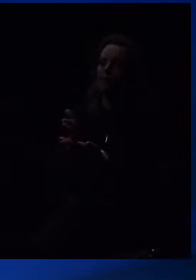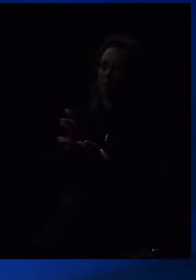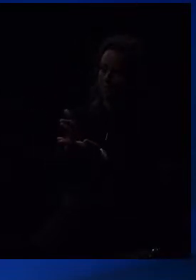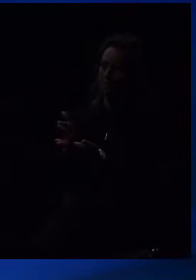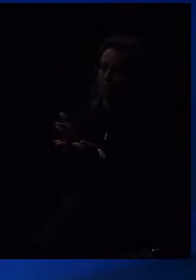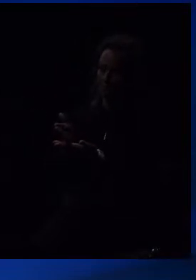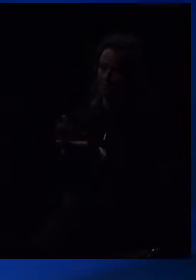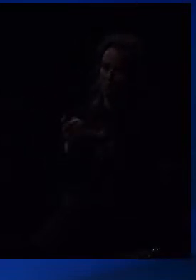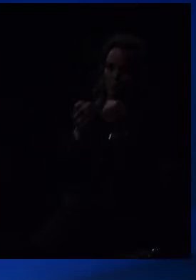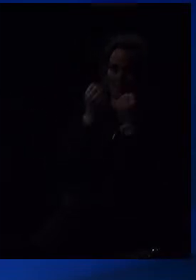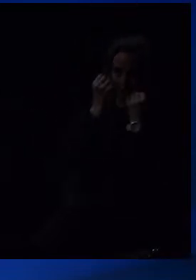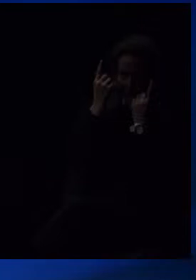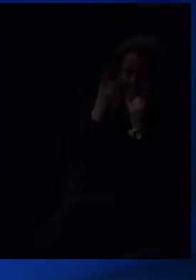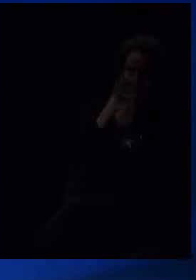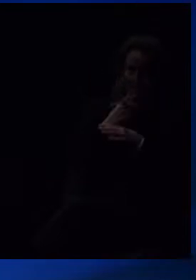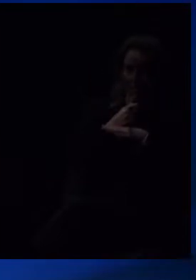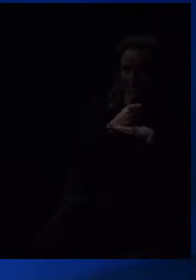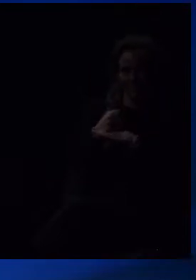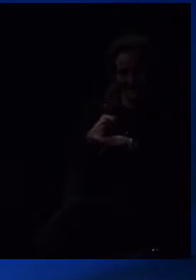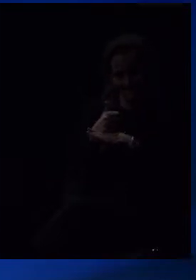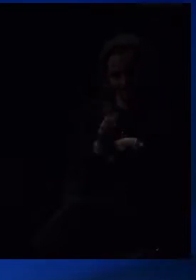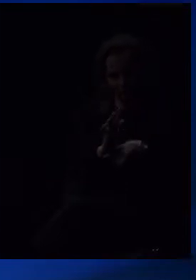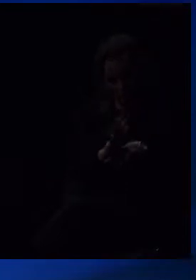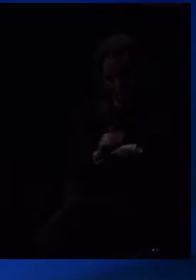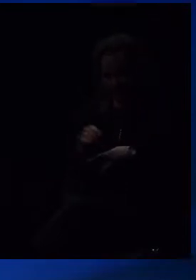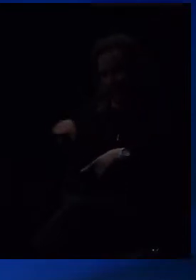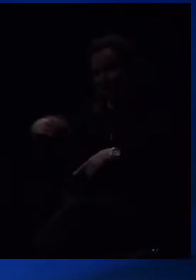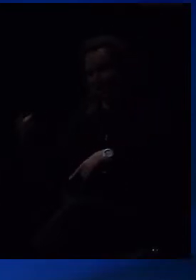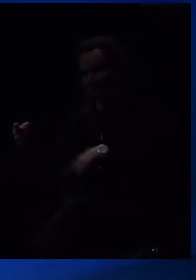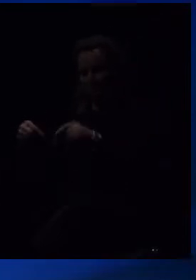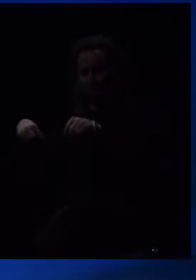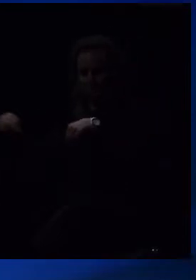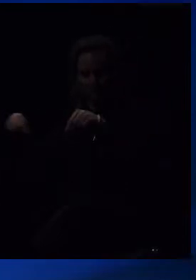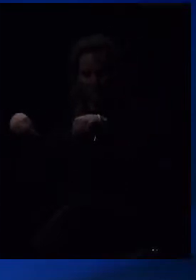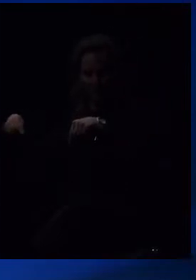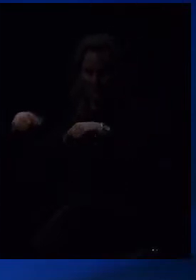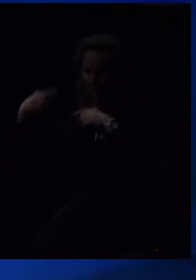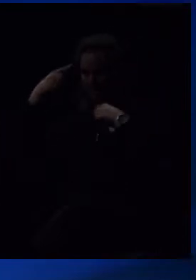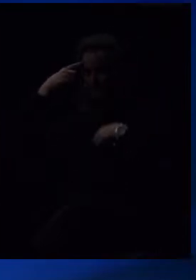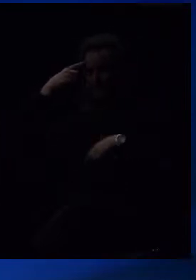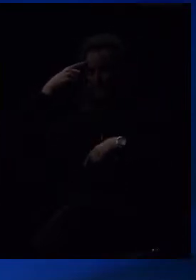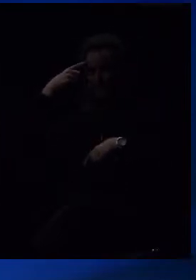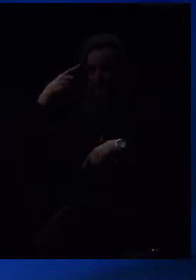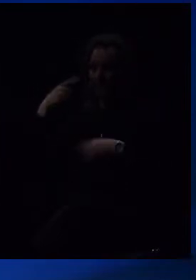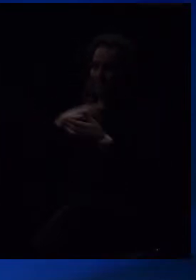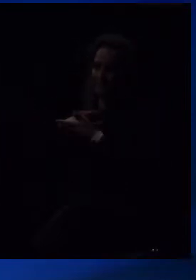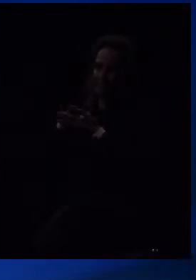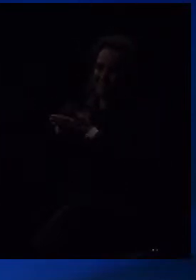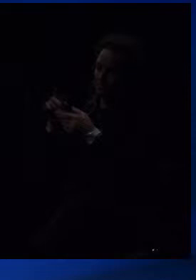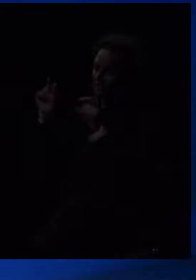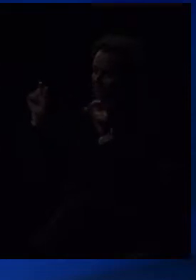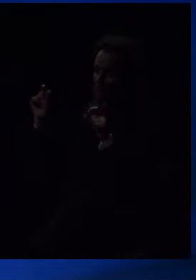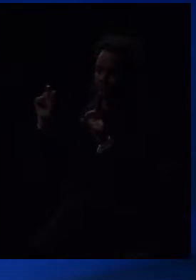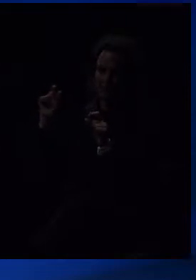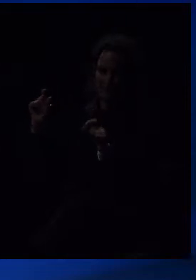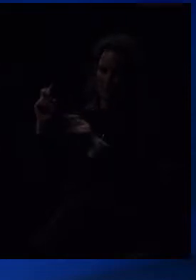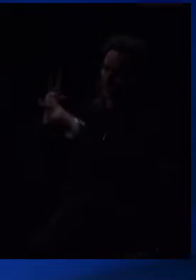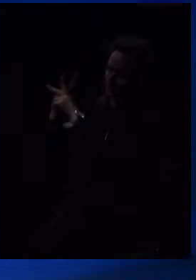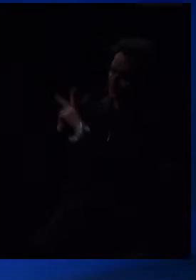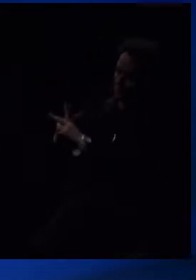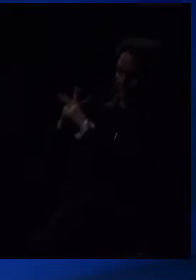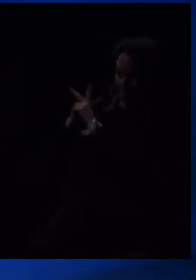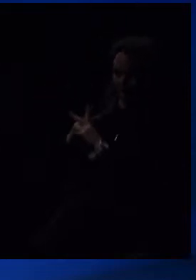cinematographer has in mind and director, so it's kind of supervised, so it gives you inspiration, but not some different variations